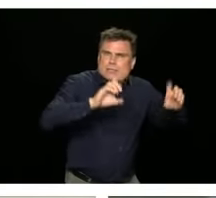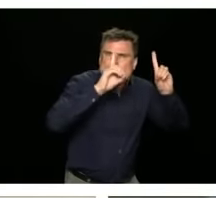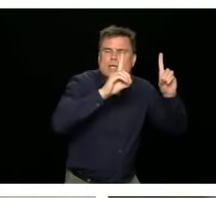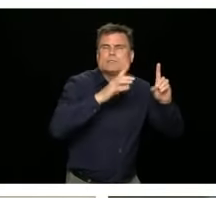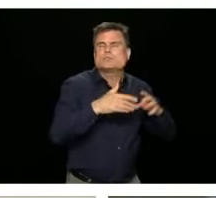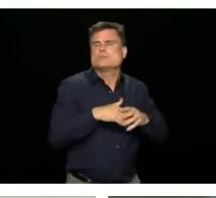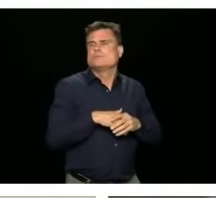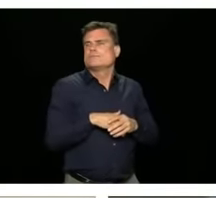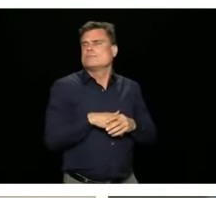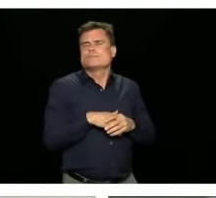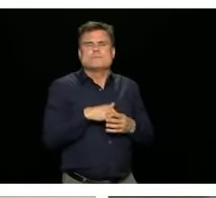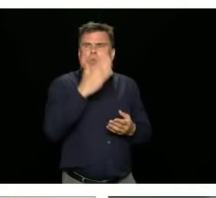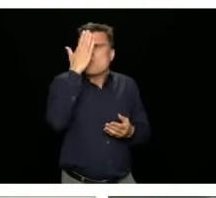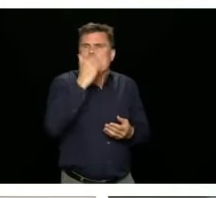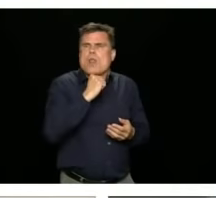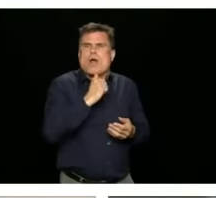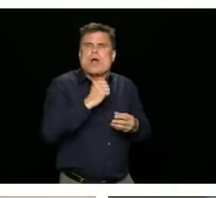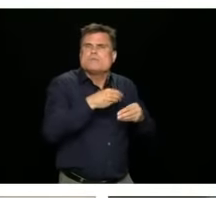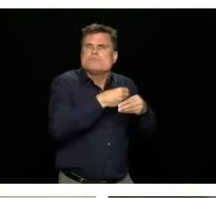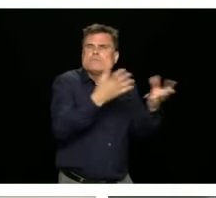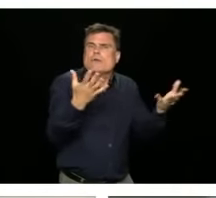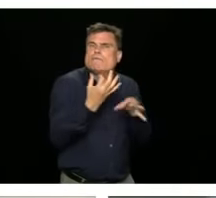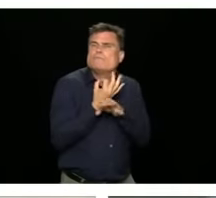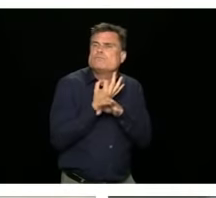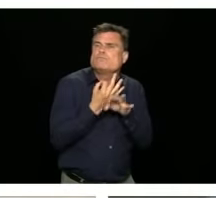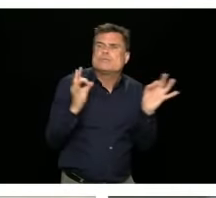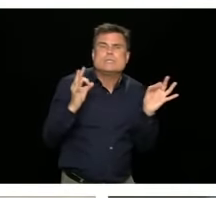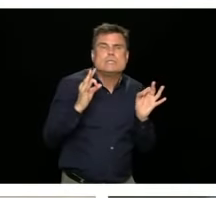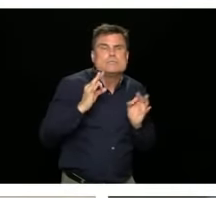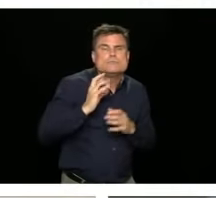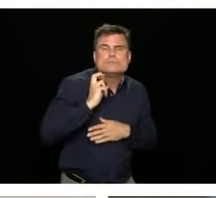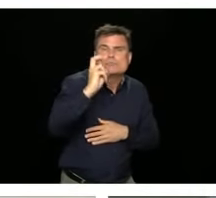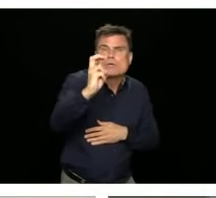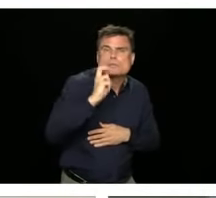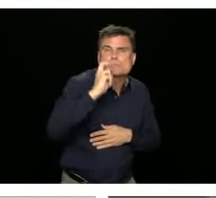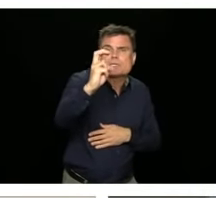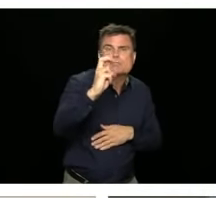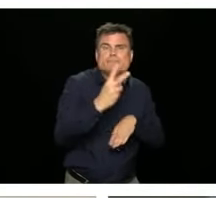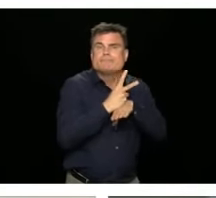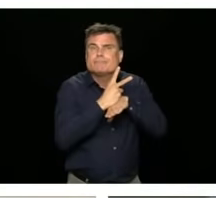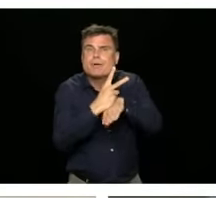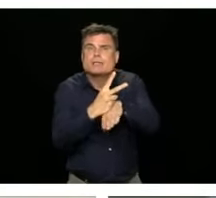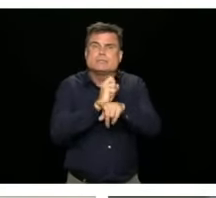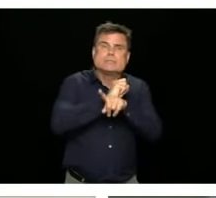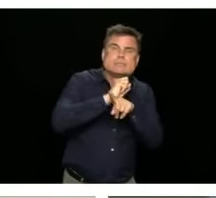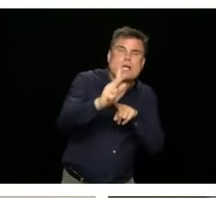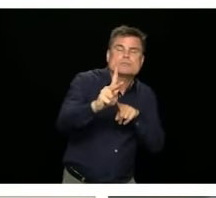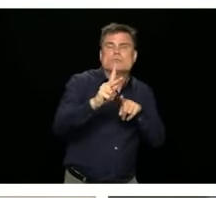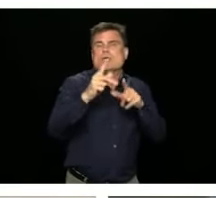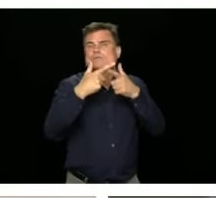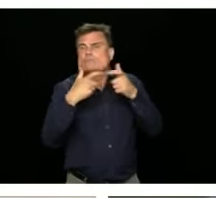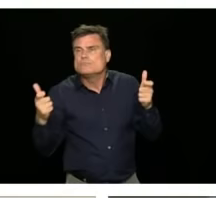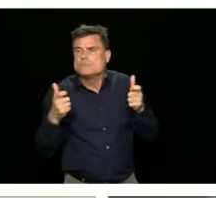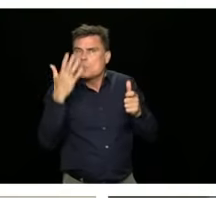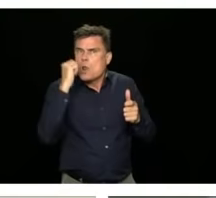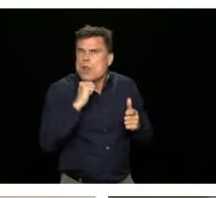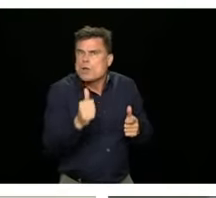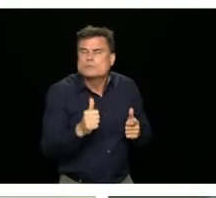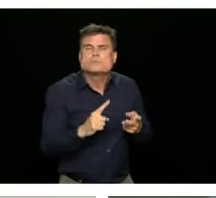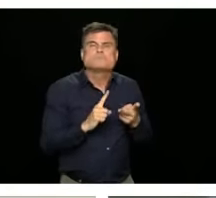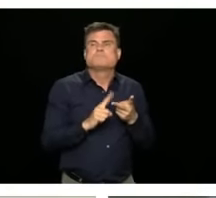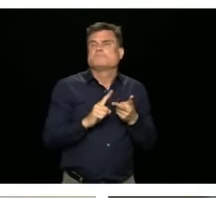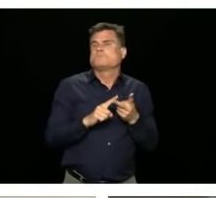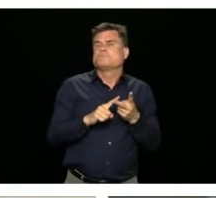sure become the great equalizer of the different types of disparities that we're seeing in social